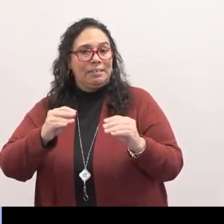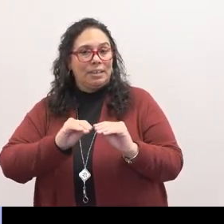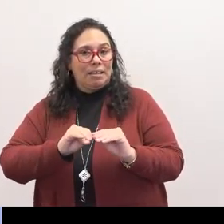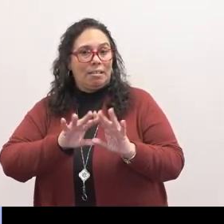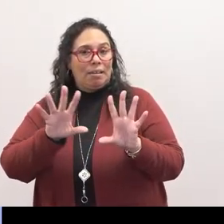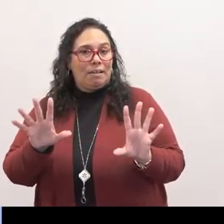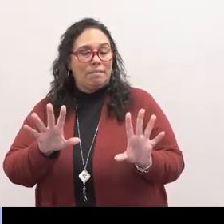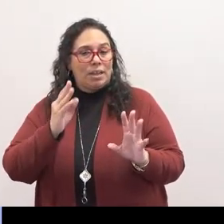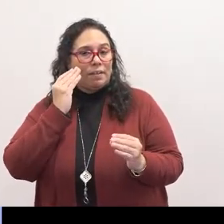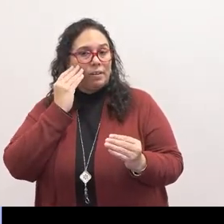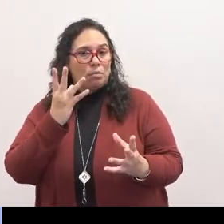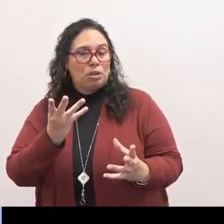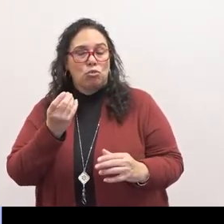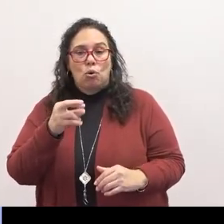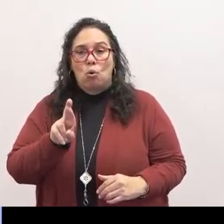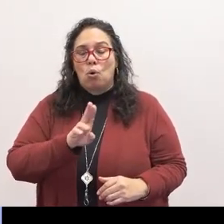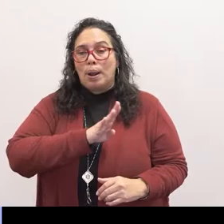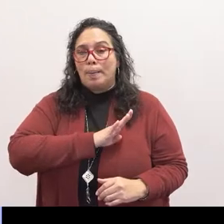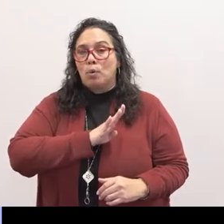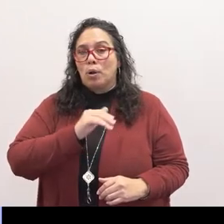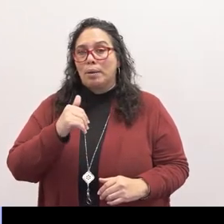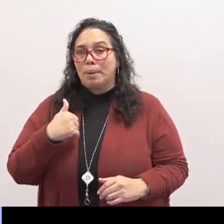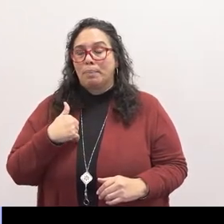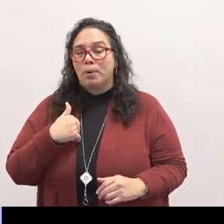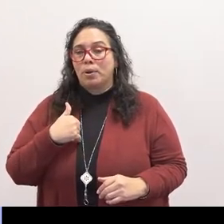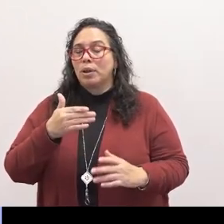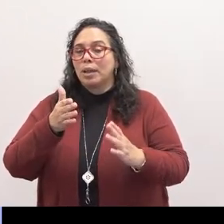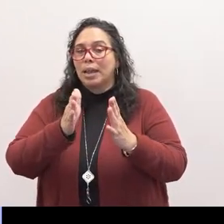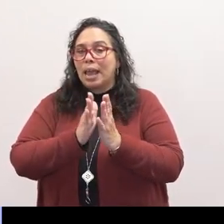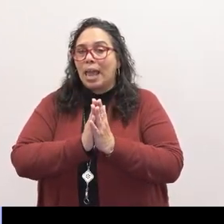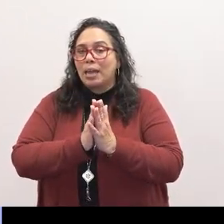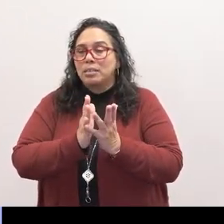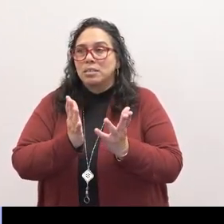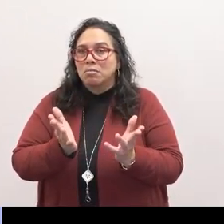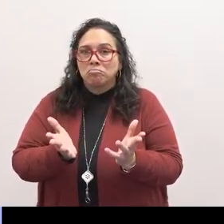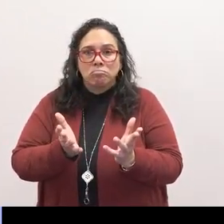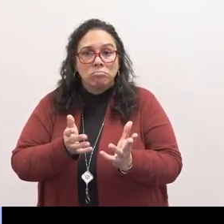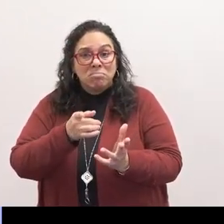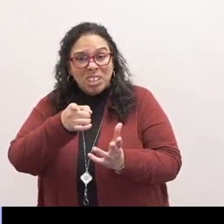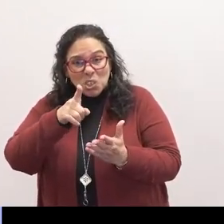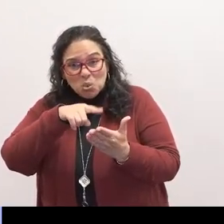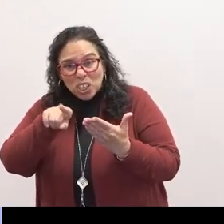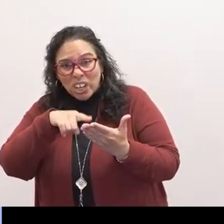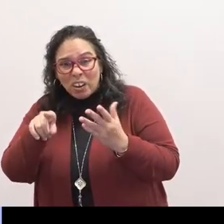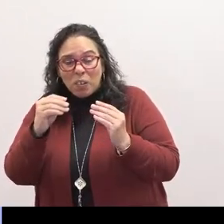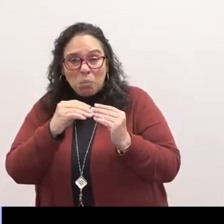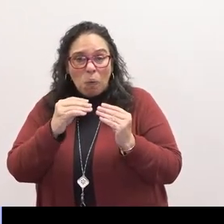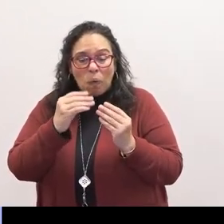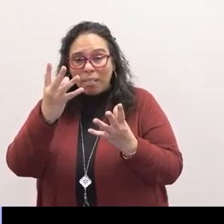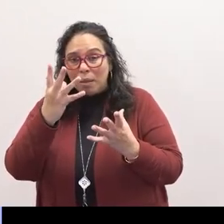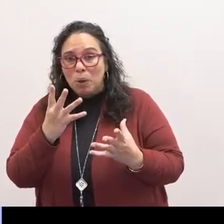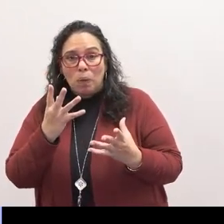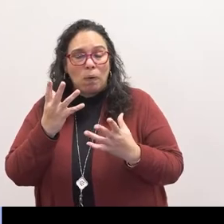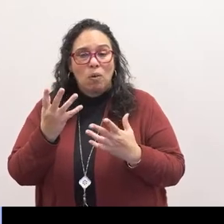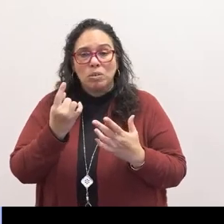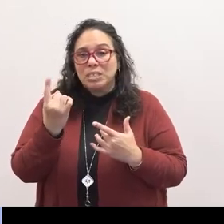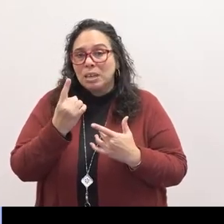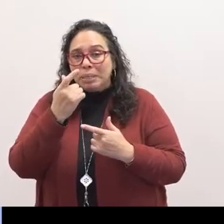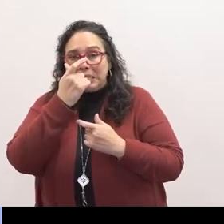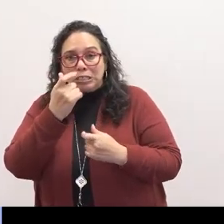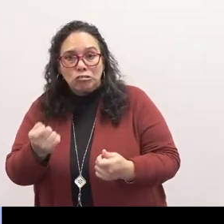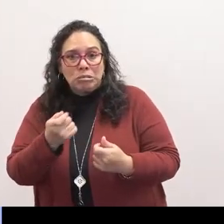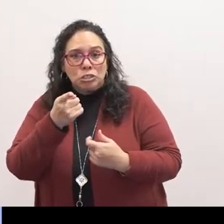information, or a board member can ask a staff member, could you look into this further? Let me know what, you know, if there's something